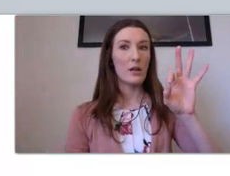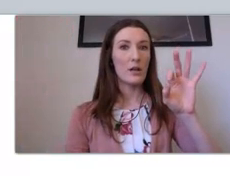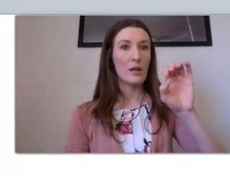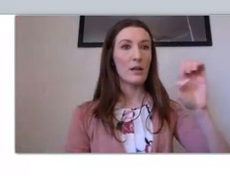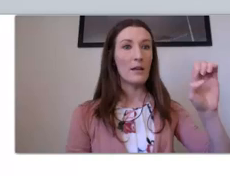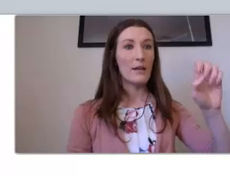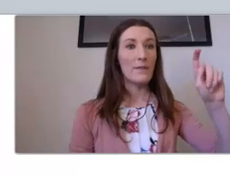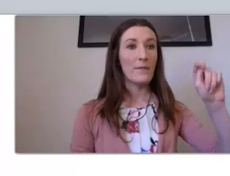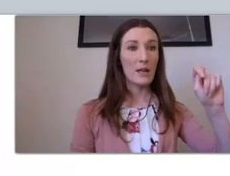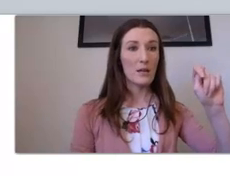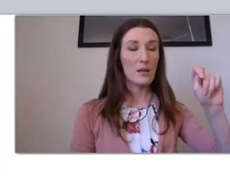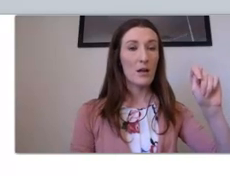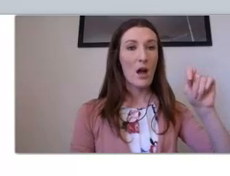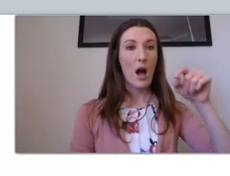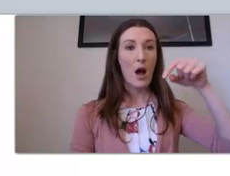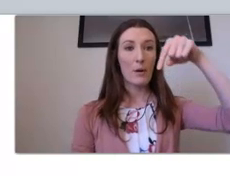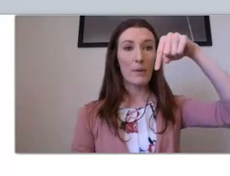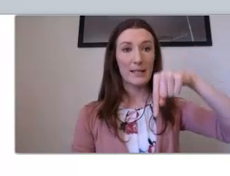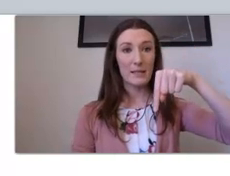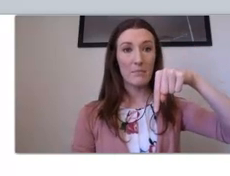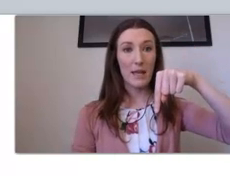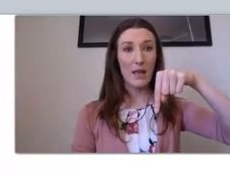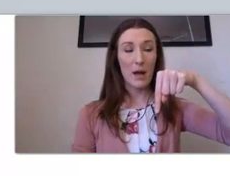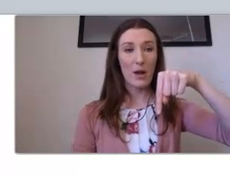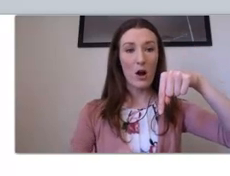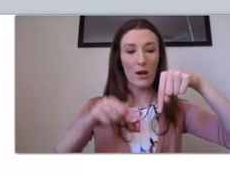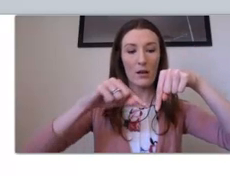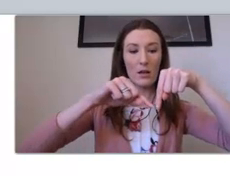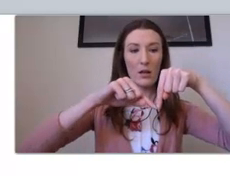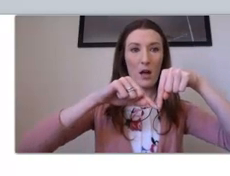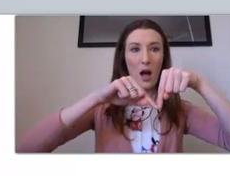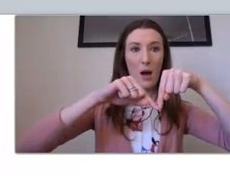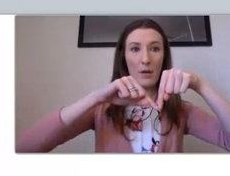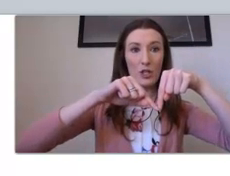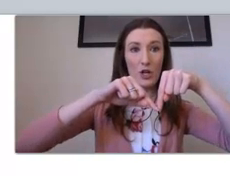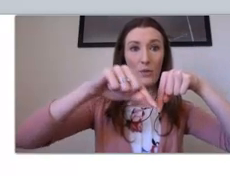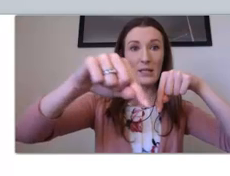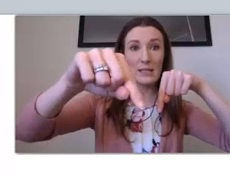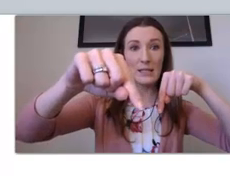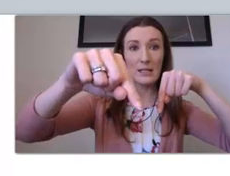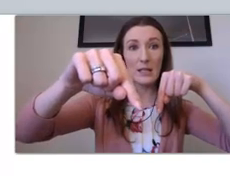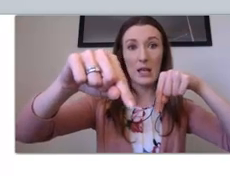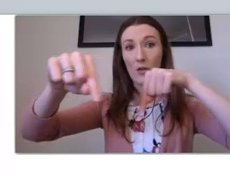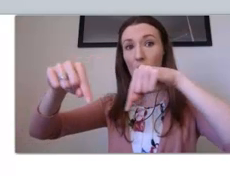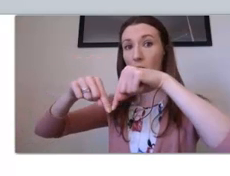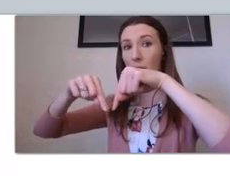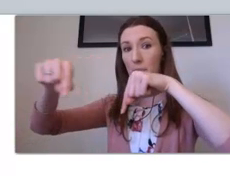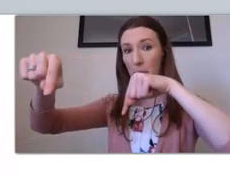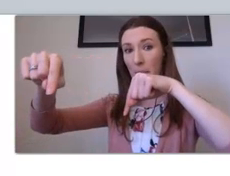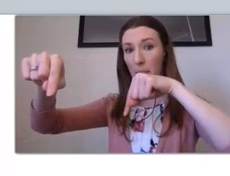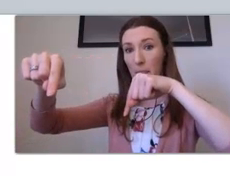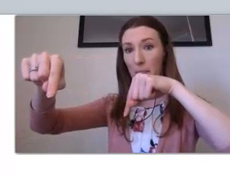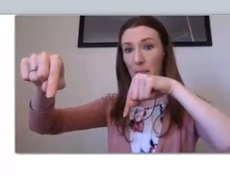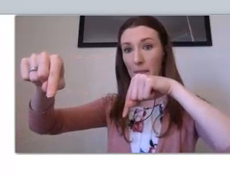500 feet. I'm going to place my car. I'm going to show this distance to the other car.